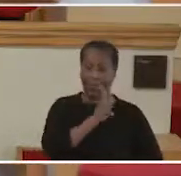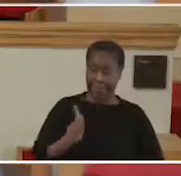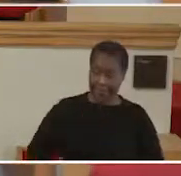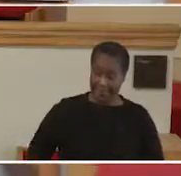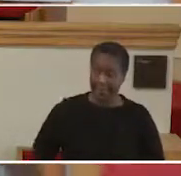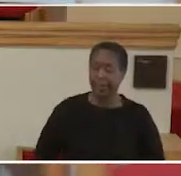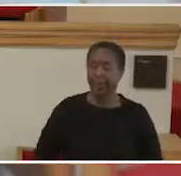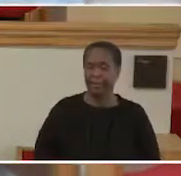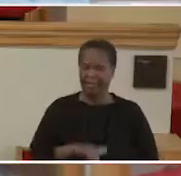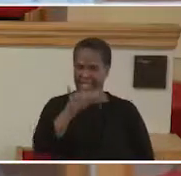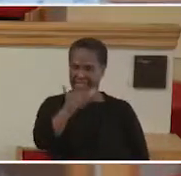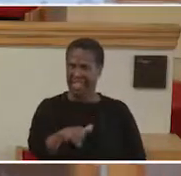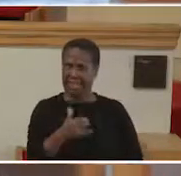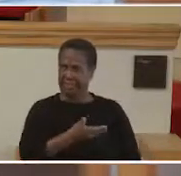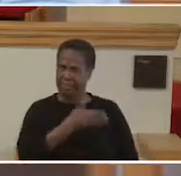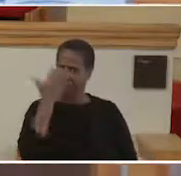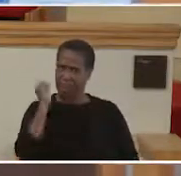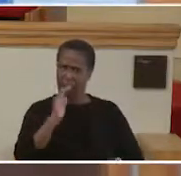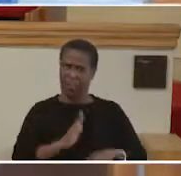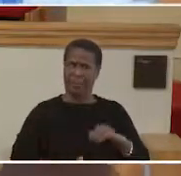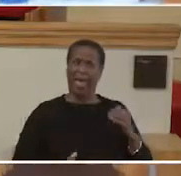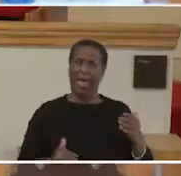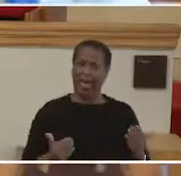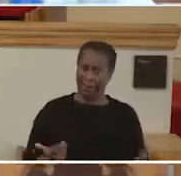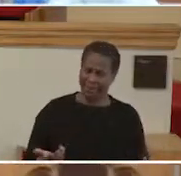That's better than a hoverboard